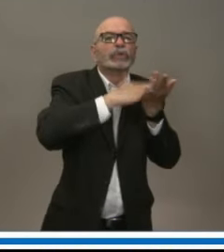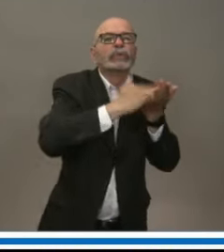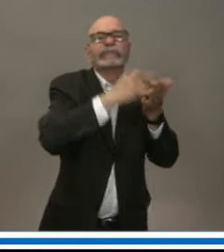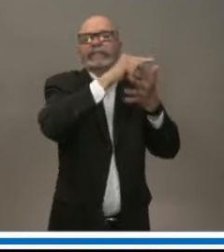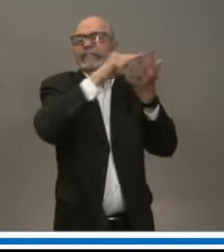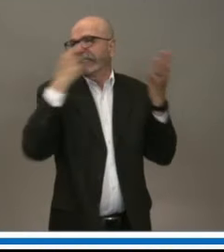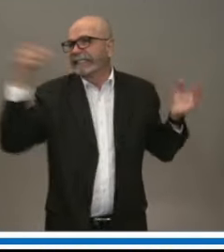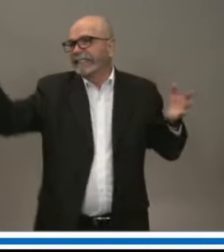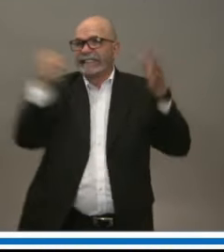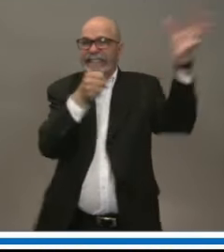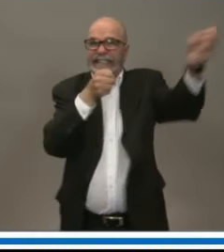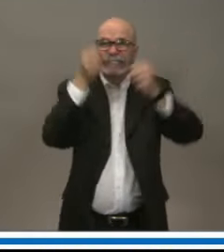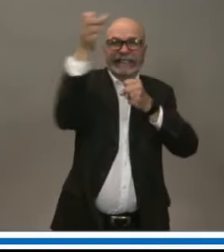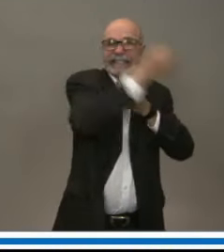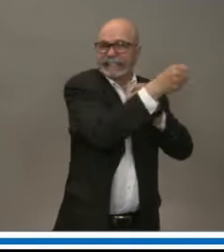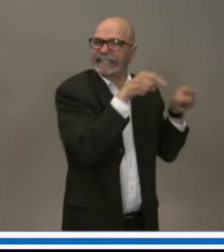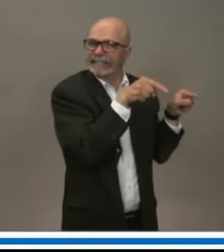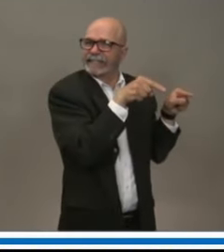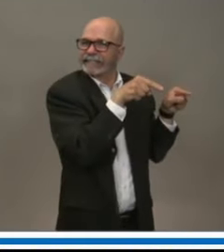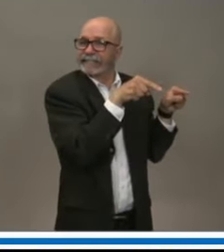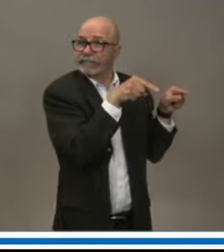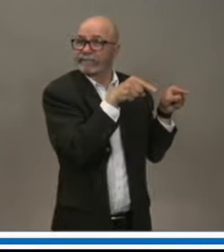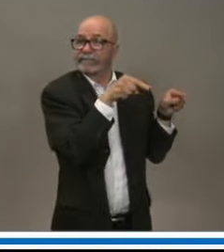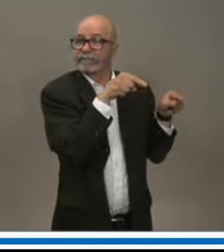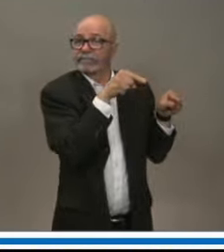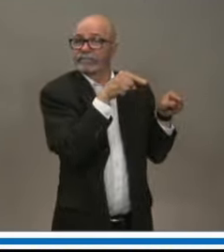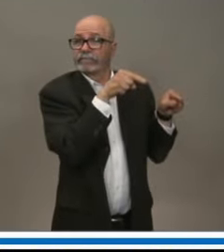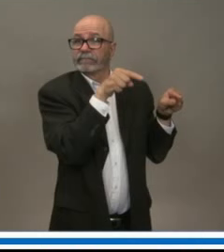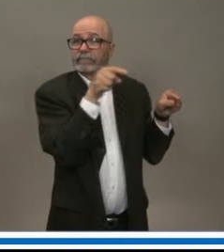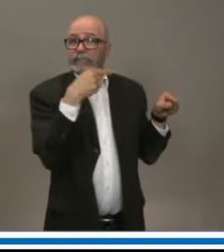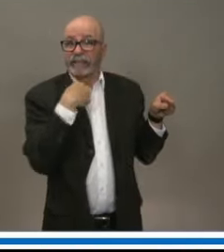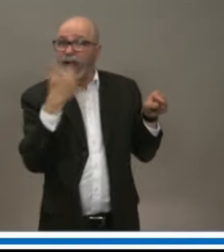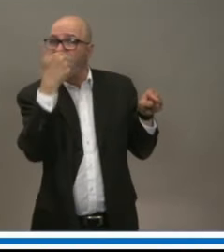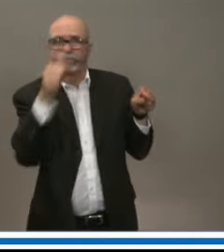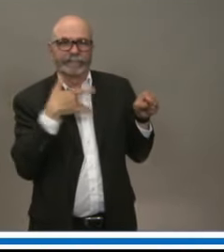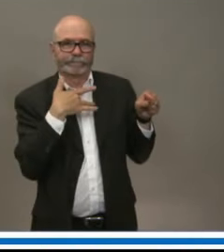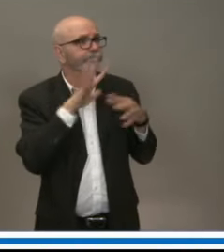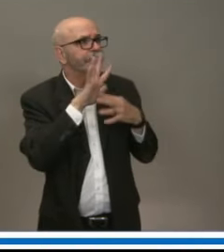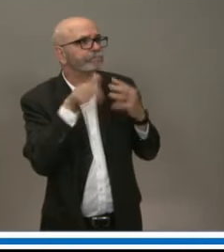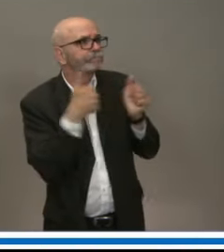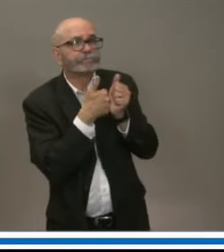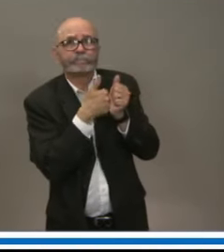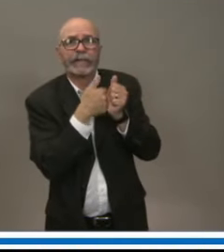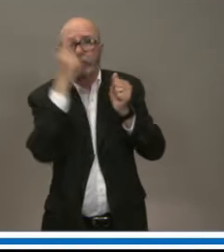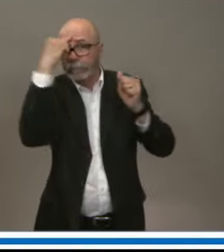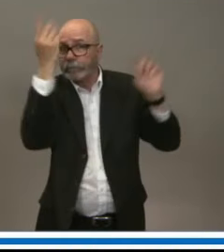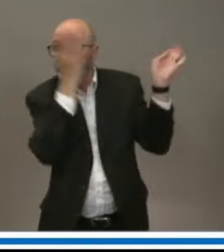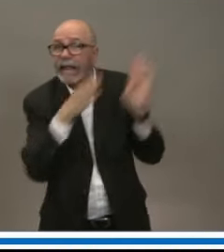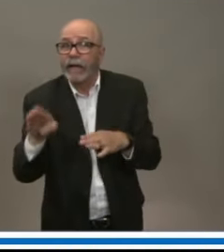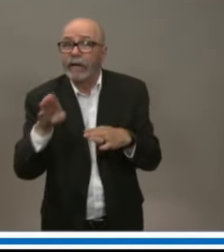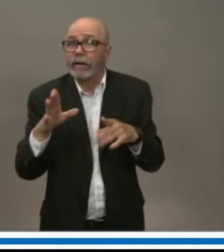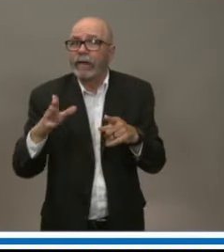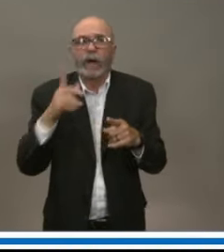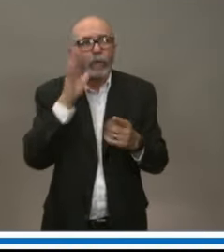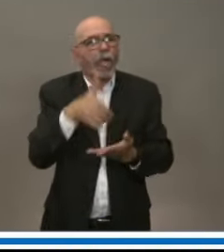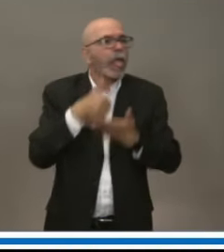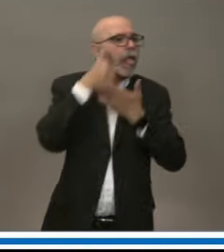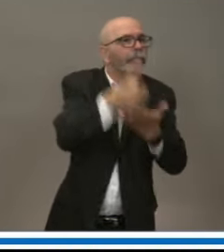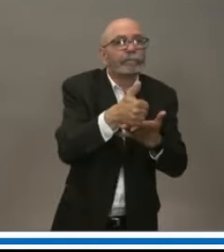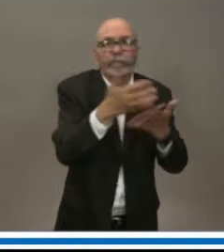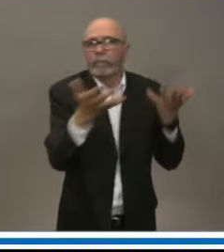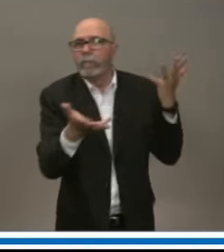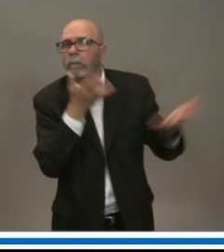staff. Is there any kind of a backup plan that's in place that the province can do to help augment some of the things that some of these homes